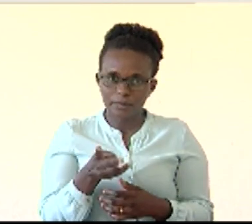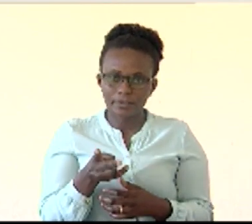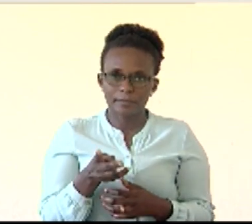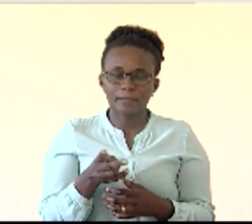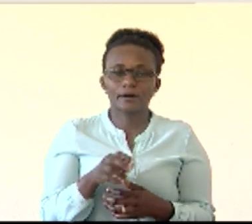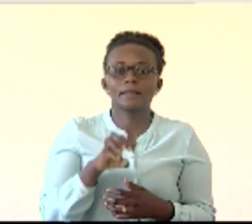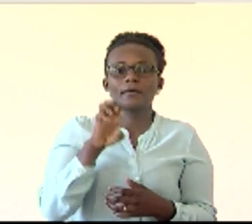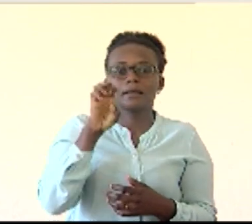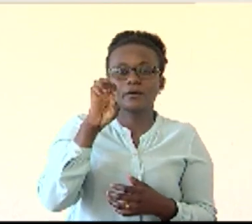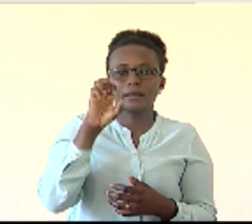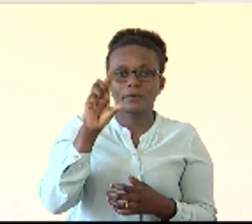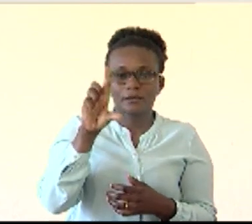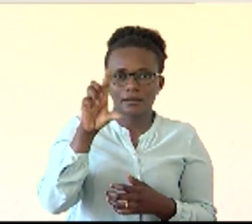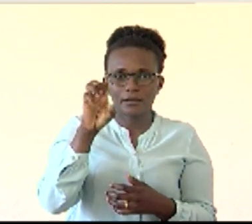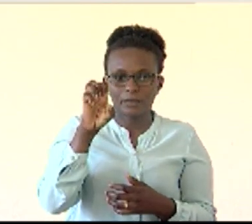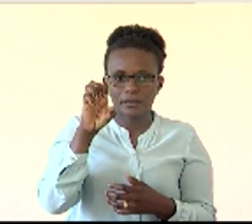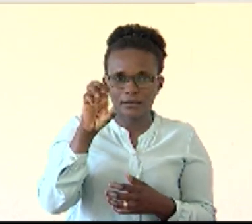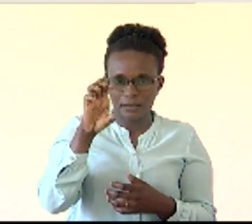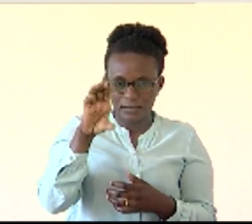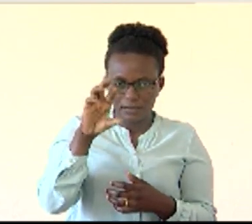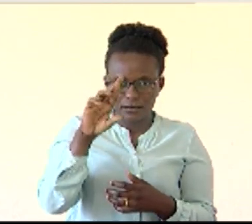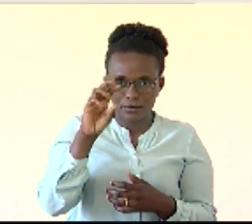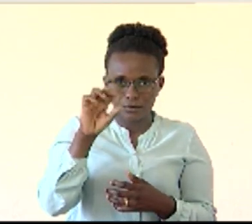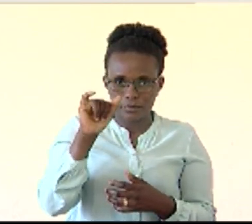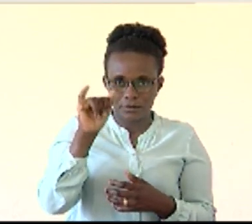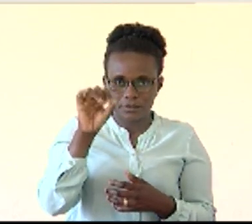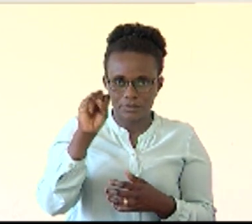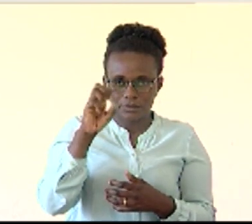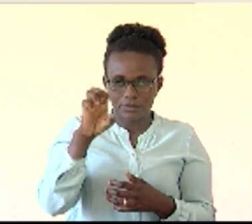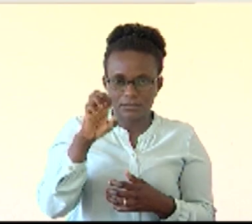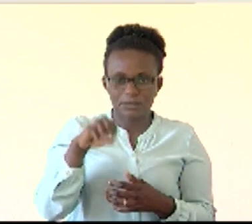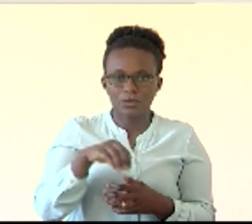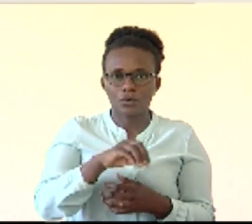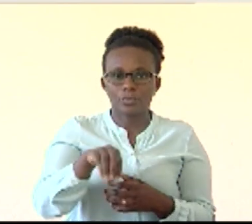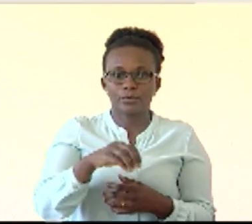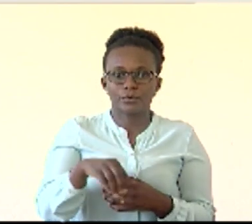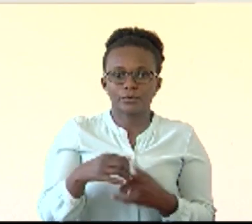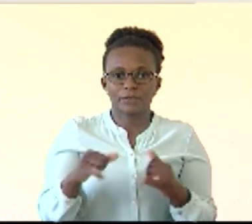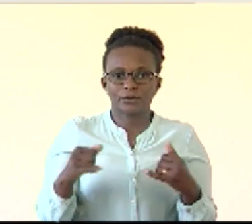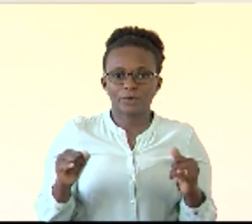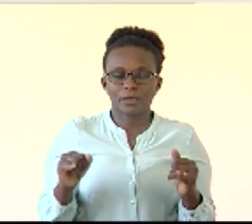electrolysis of different solutions. It is just demonstrations. So we'll be demonstrating